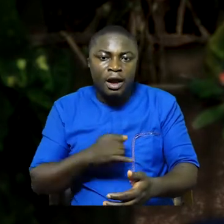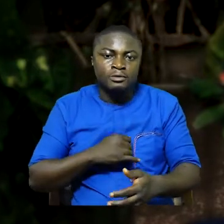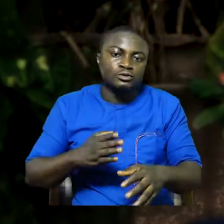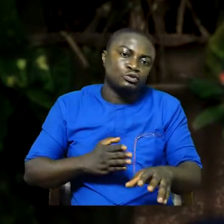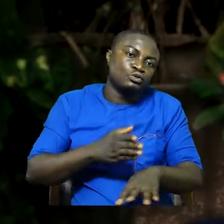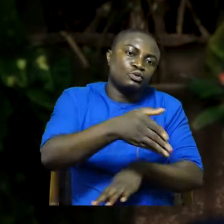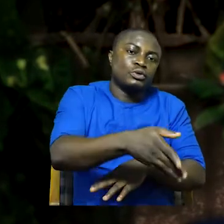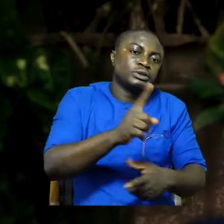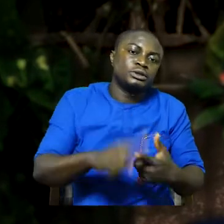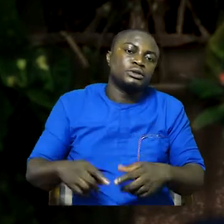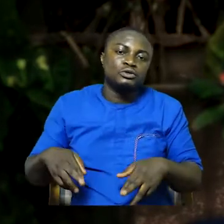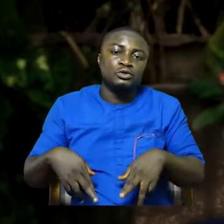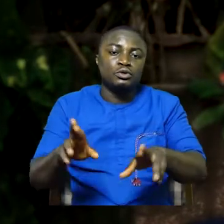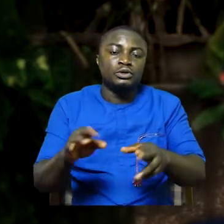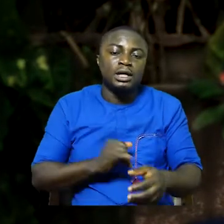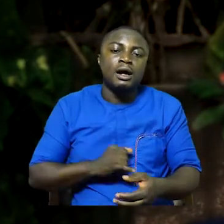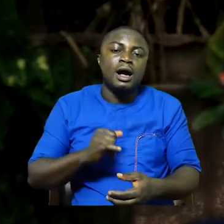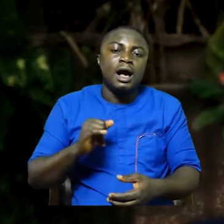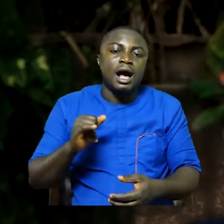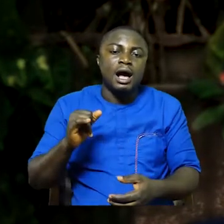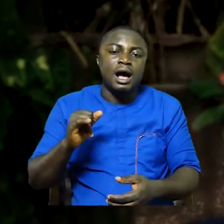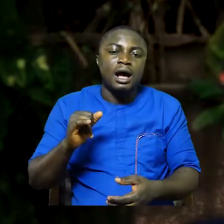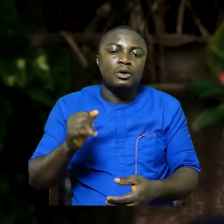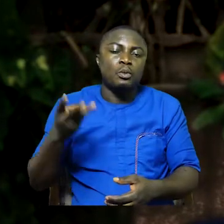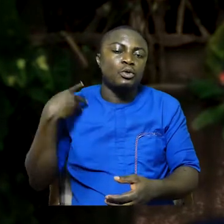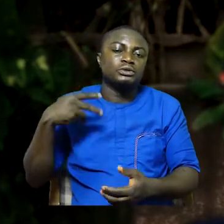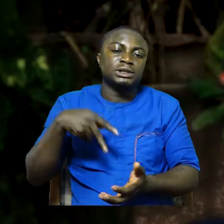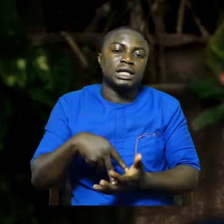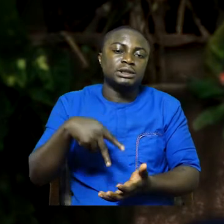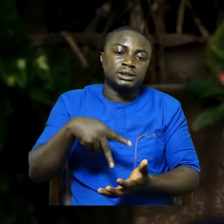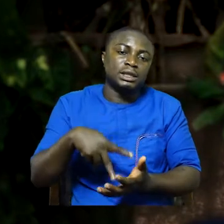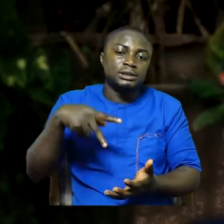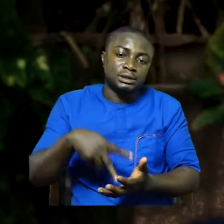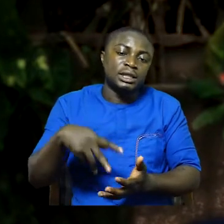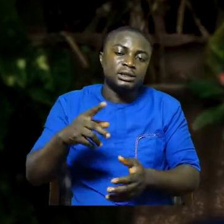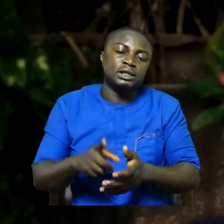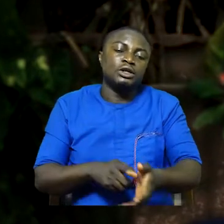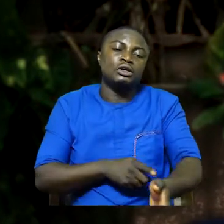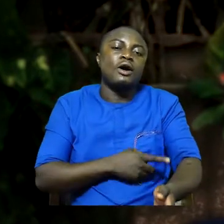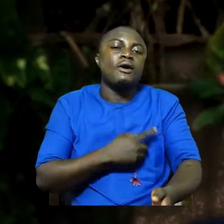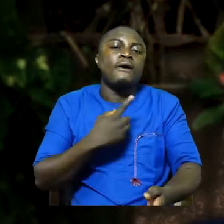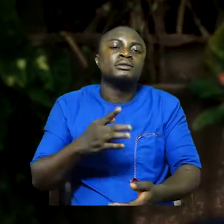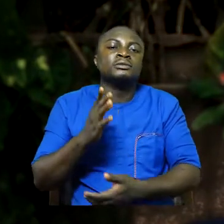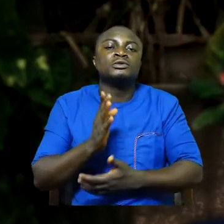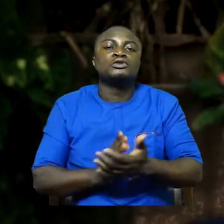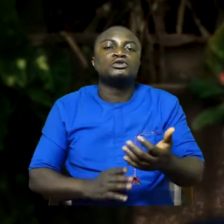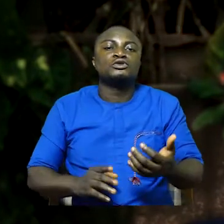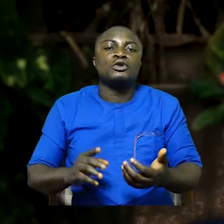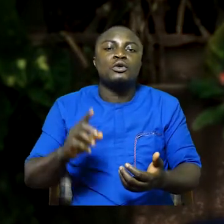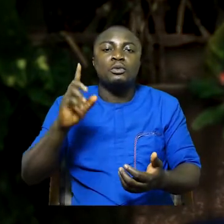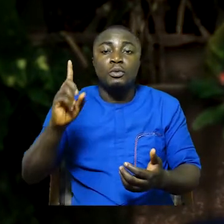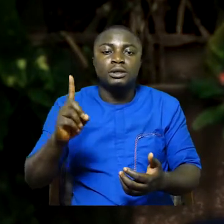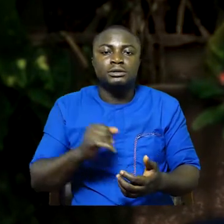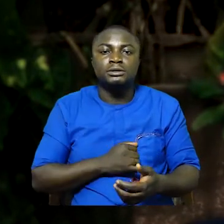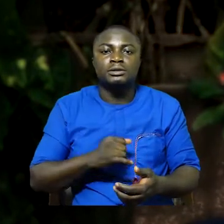phone as I wanted to cross the road. I felt I was standing for long.